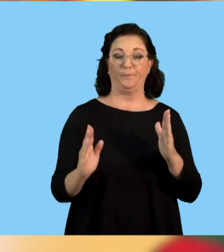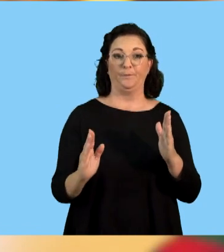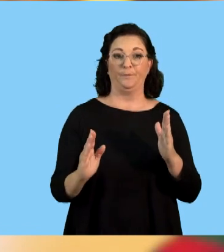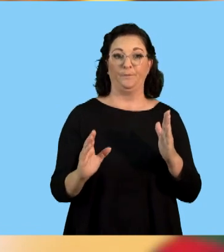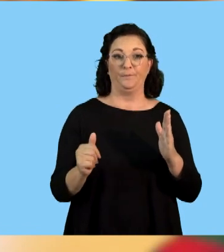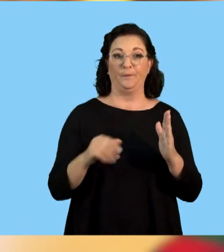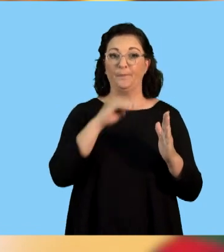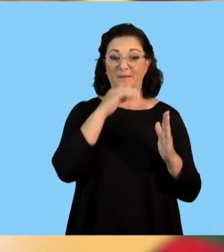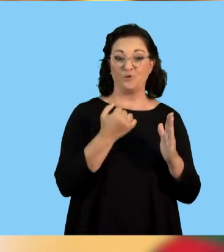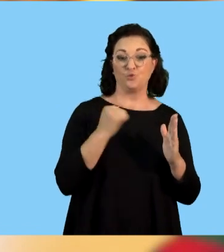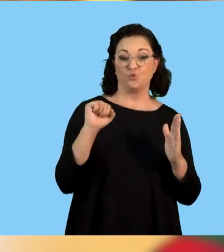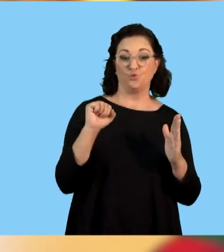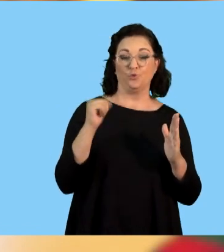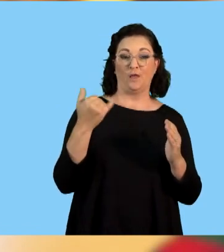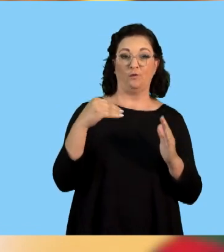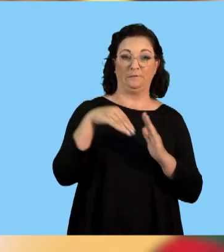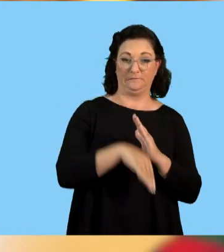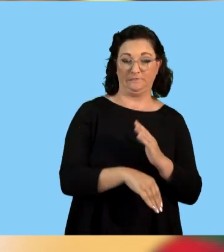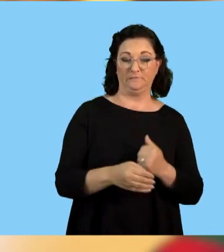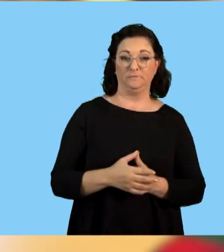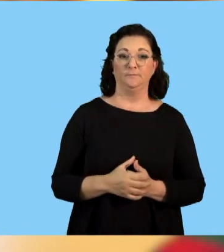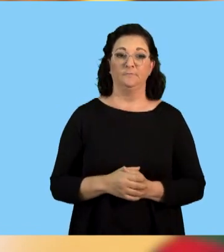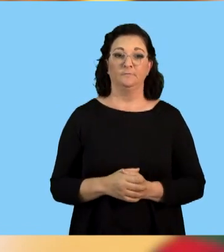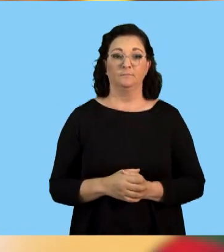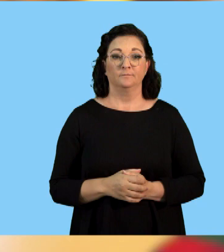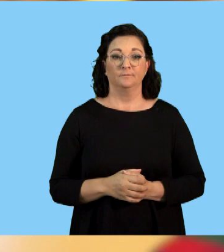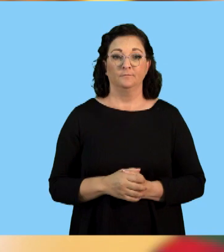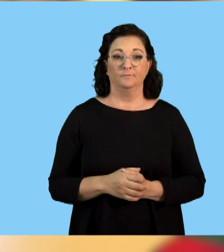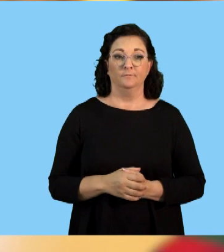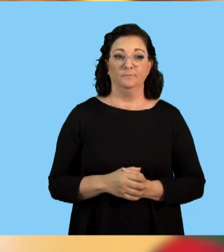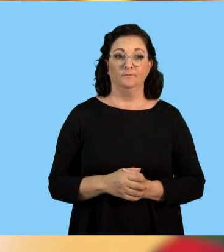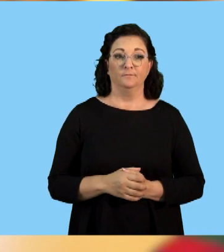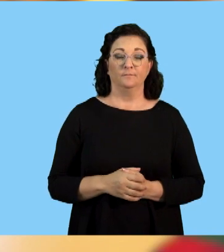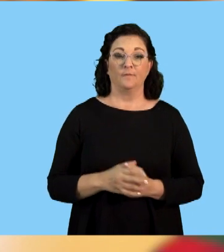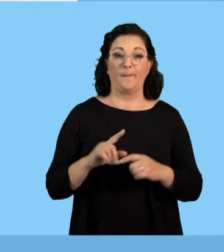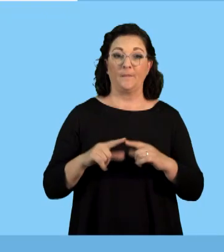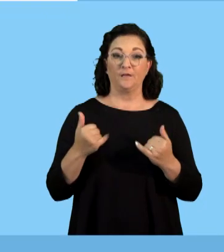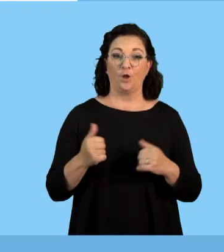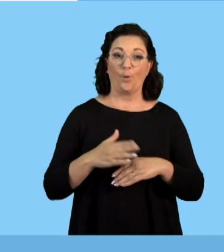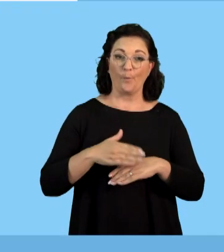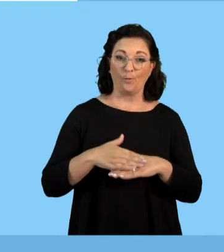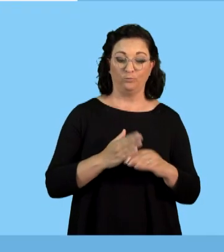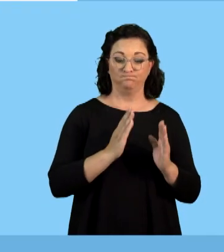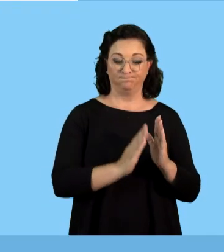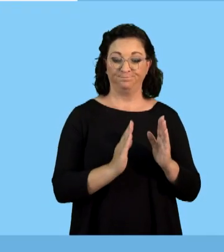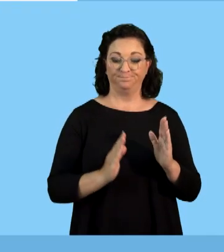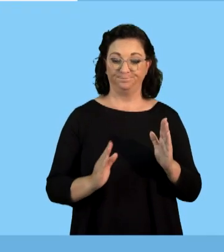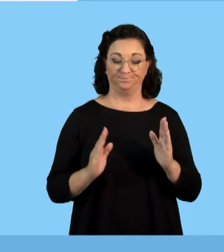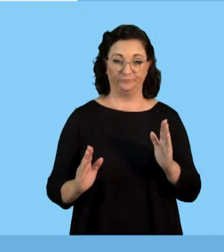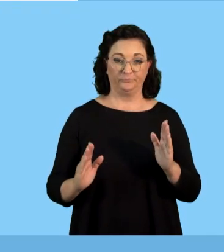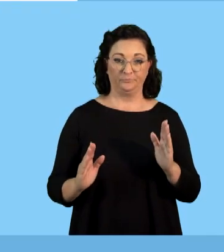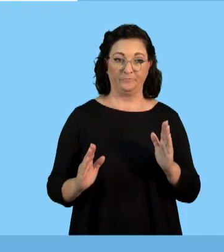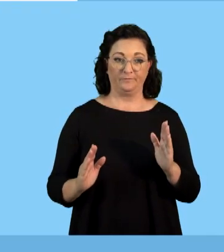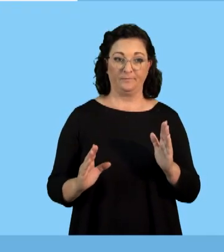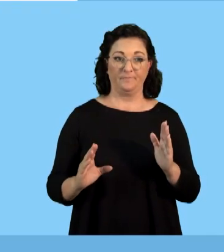electric circuit, we are decreasing the resistance. So overall, because we have added more resistors in